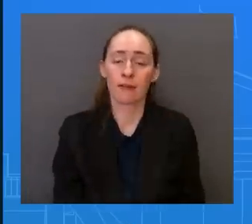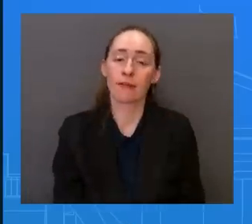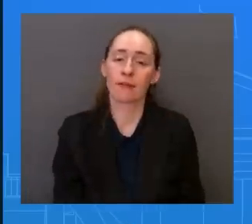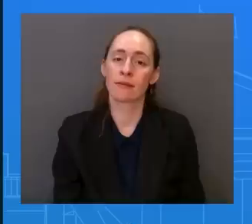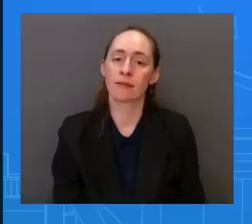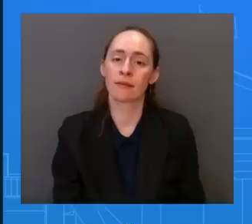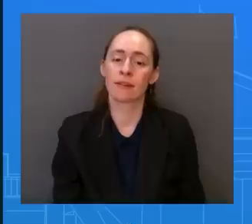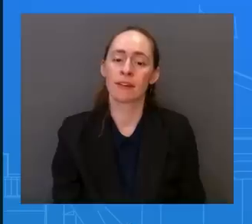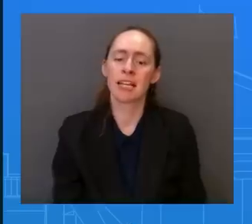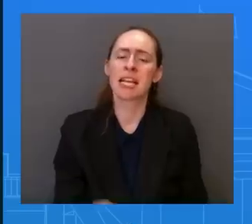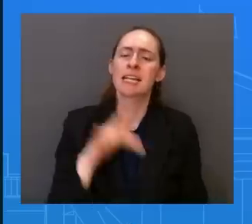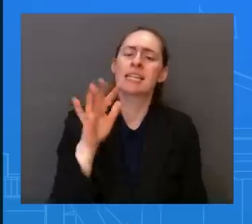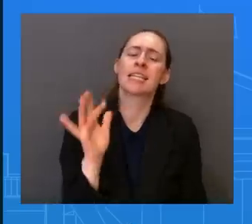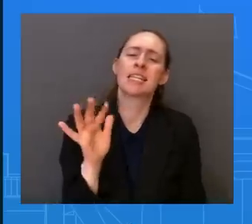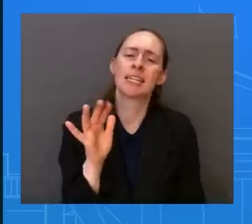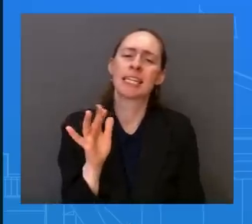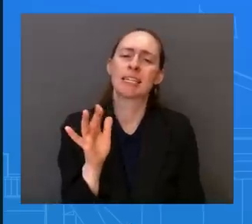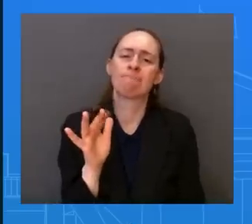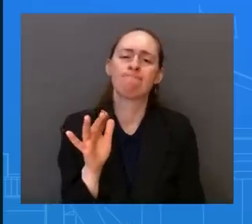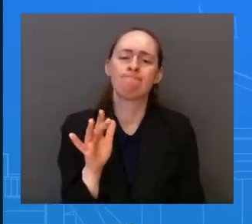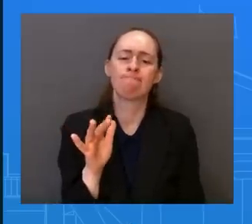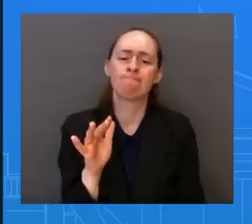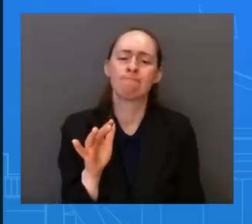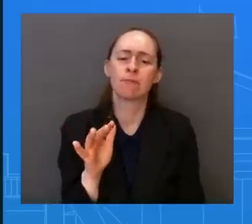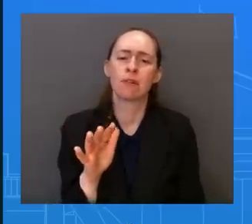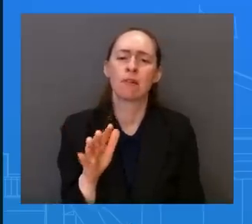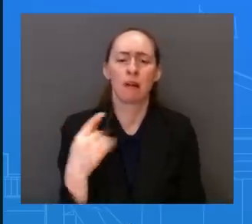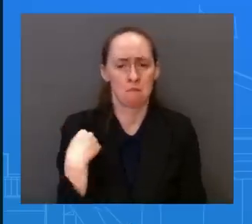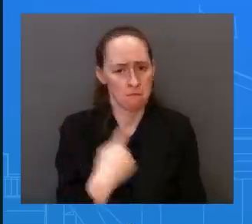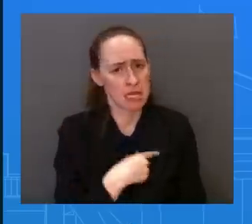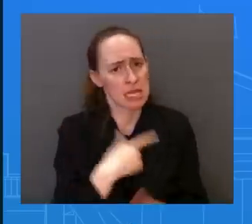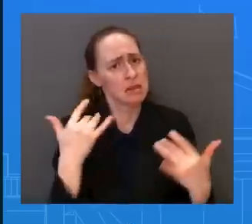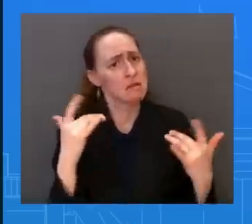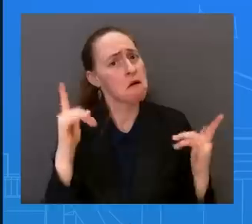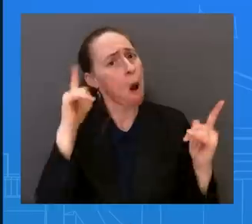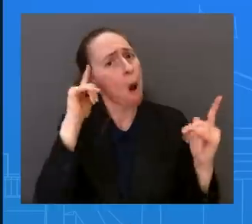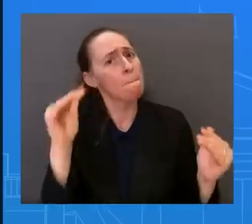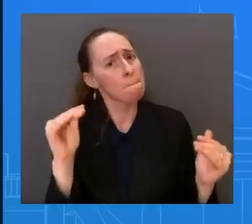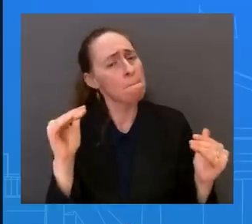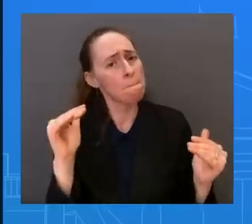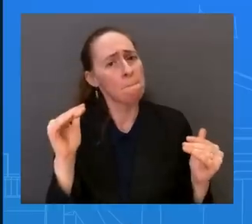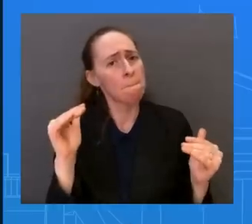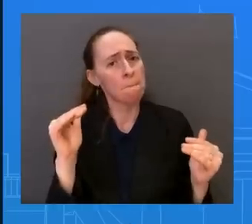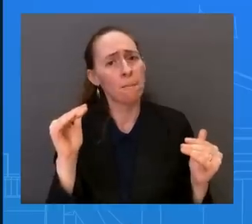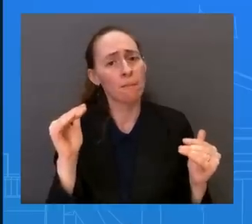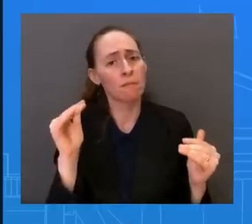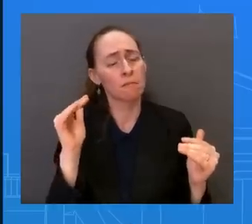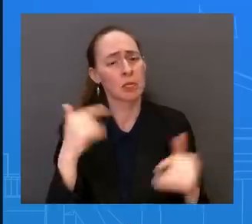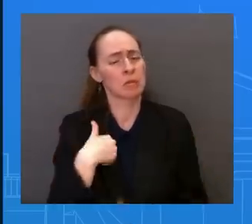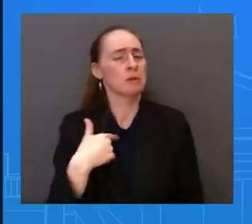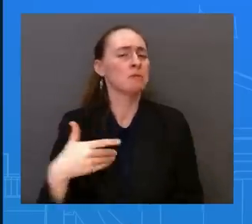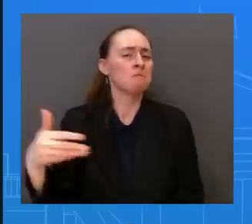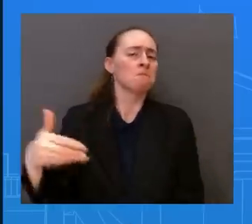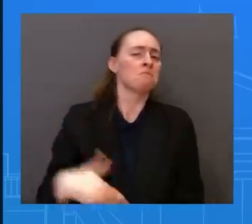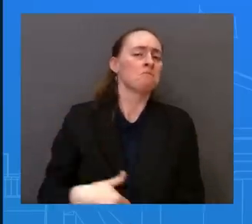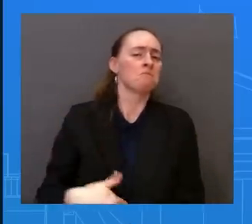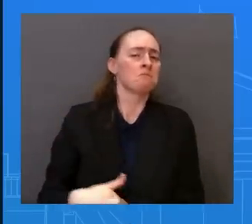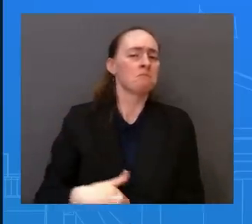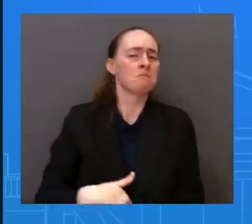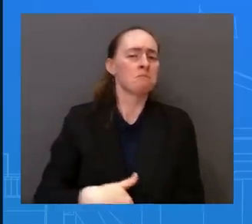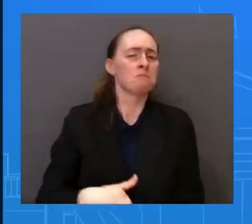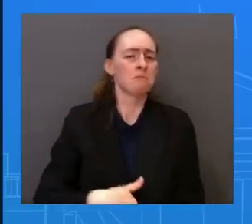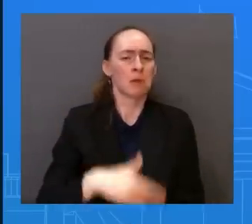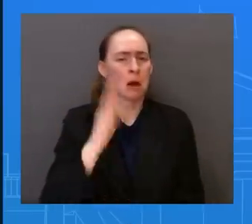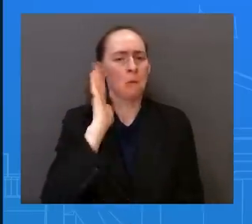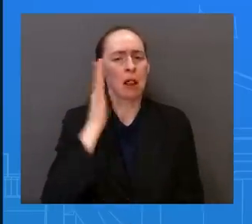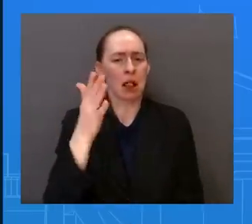we continue to hope and expect that the House Republicans will put out a budget plan, will bring forward a budget resolution. That is